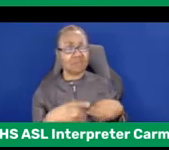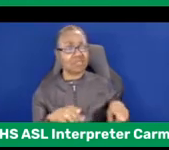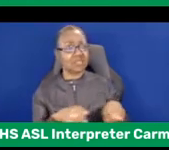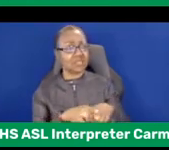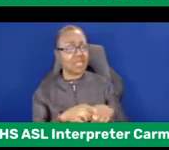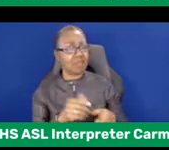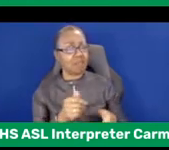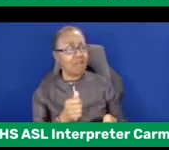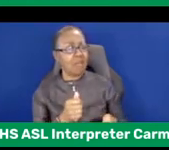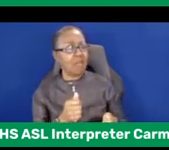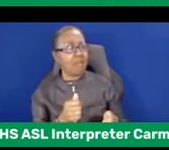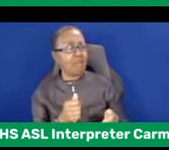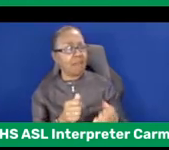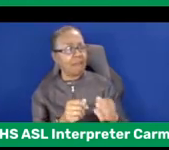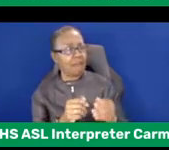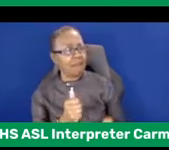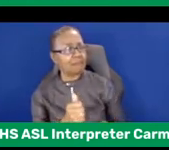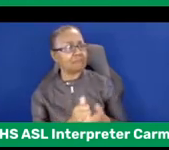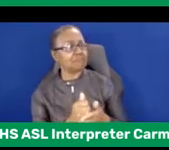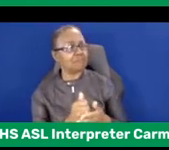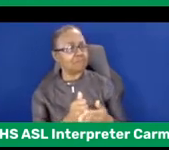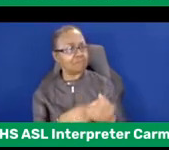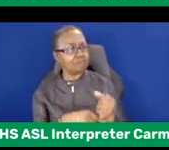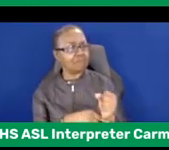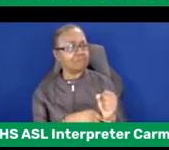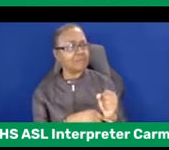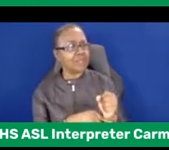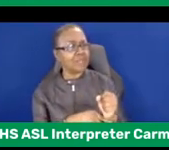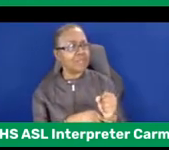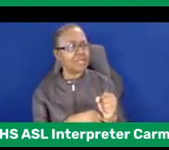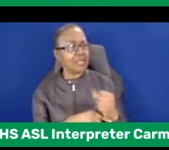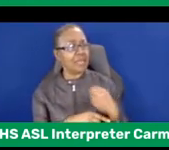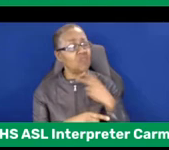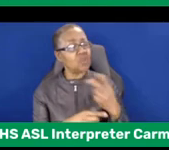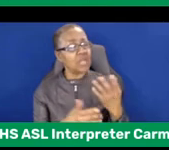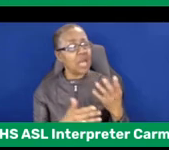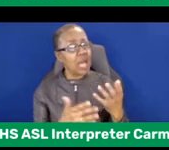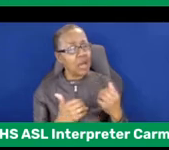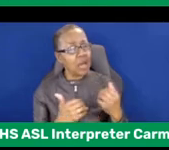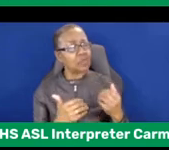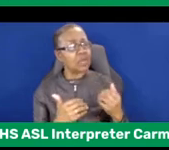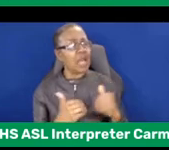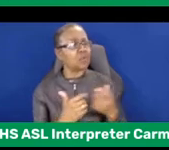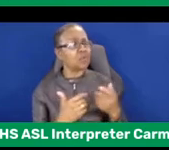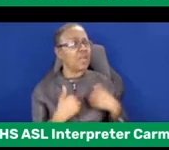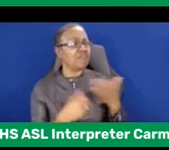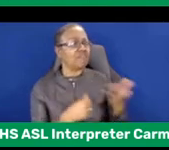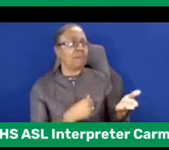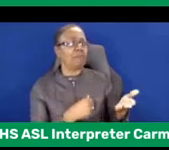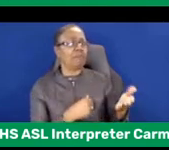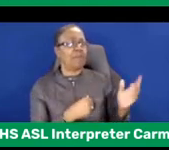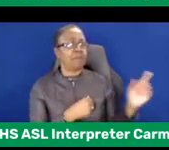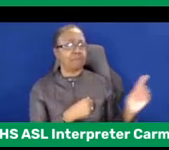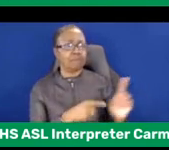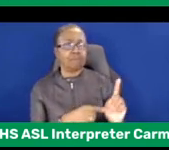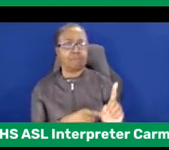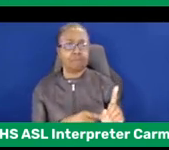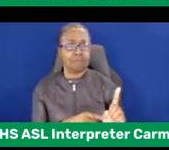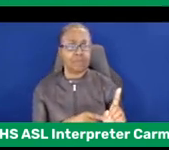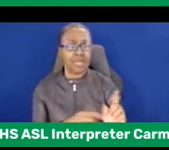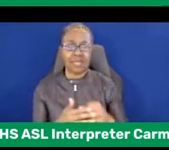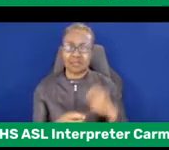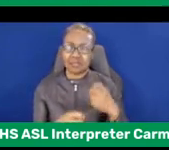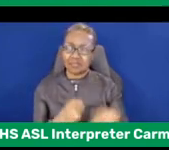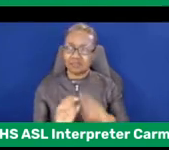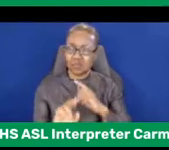voice? How do we get more of them to steward the same things that maybe we are and step back? And that's really a tough one to answer for